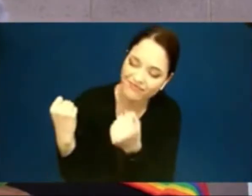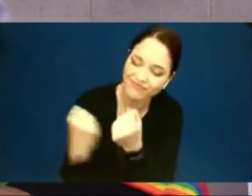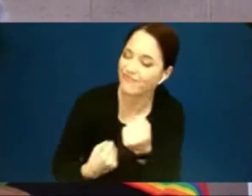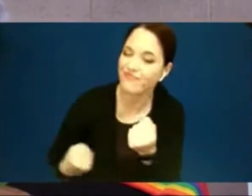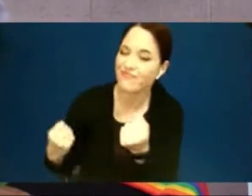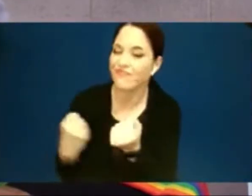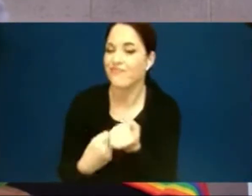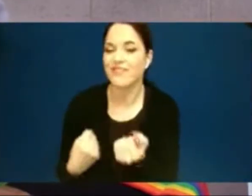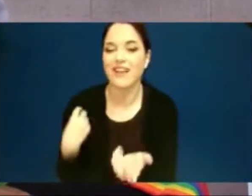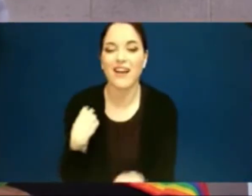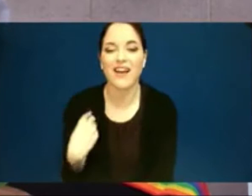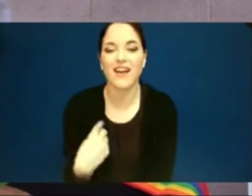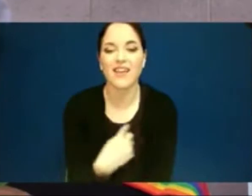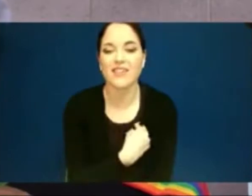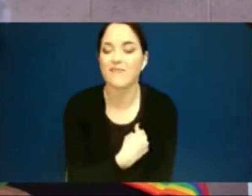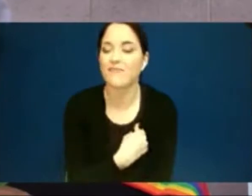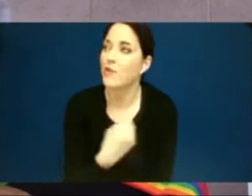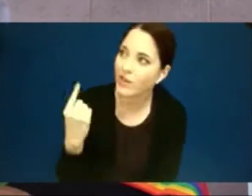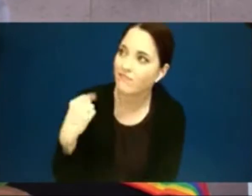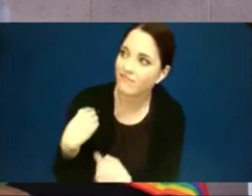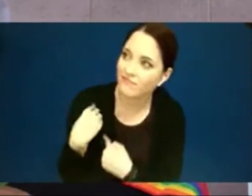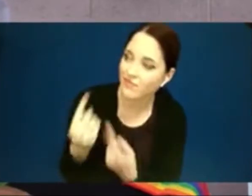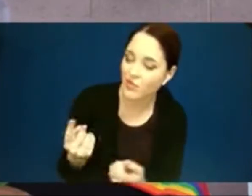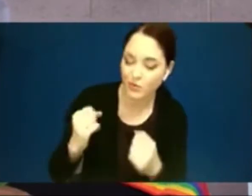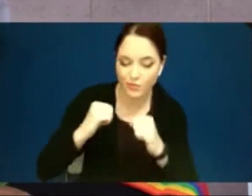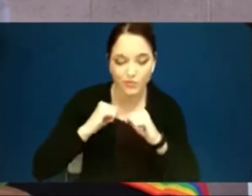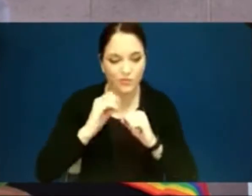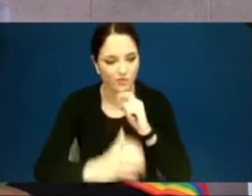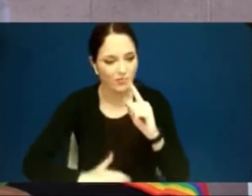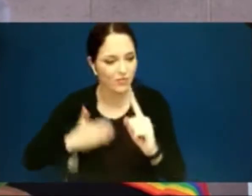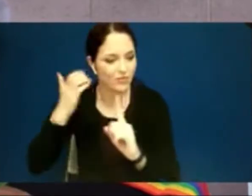us, you protect us, you hold on to us.